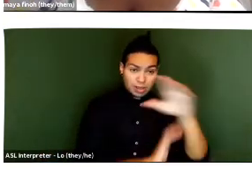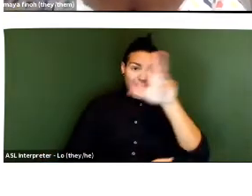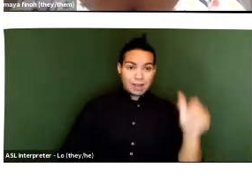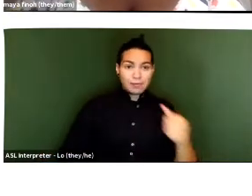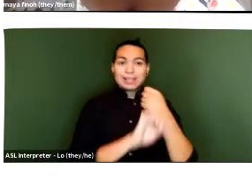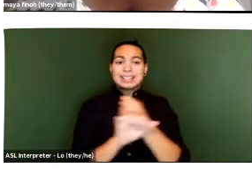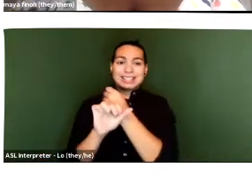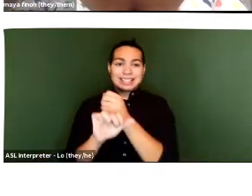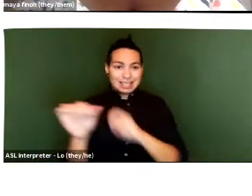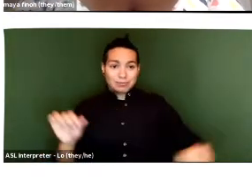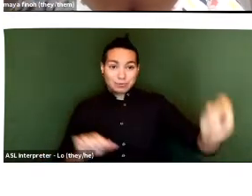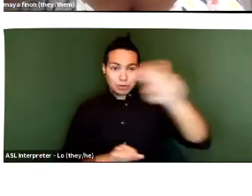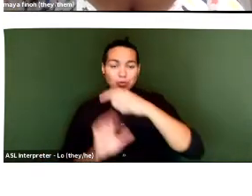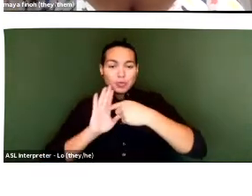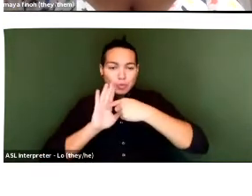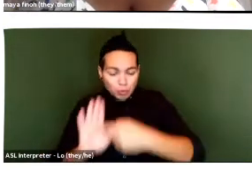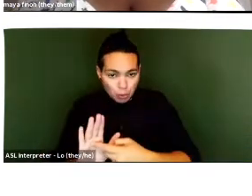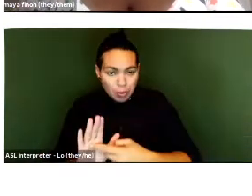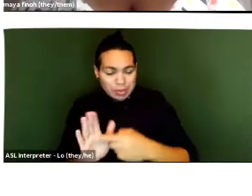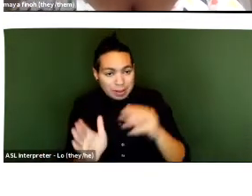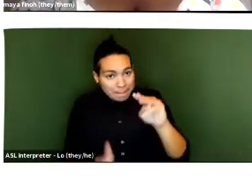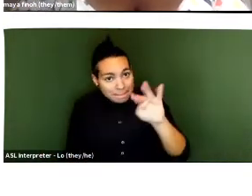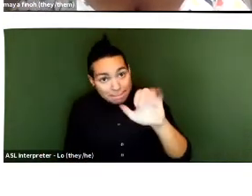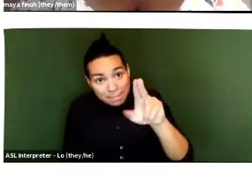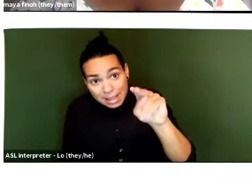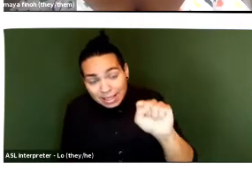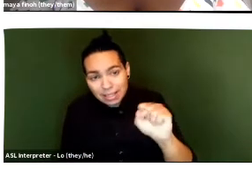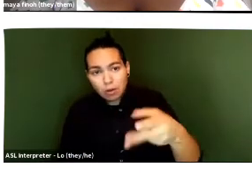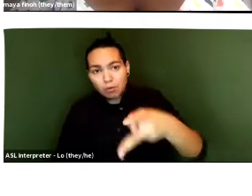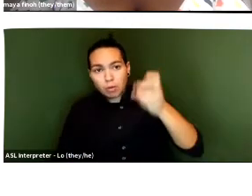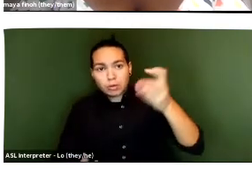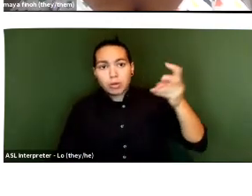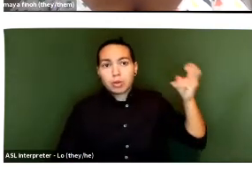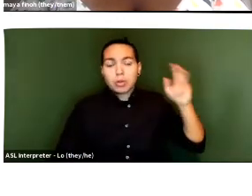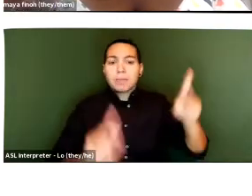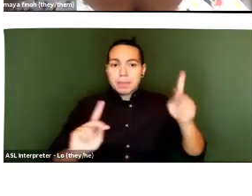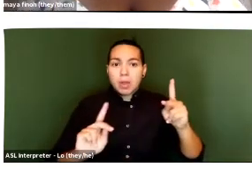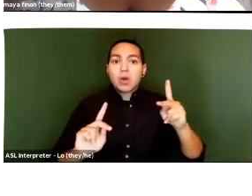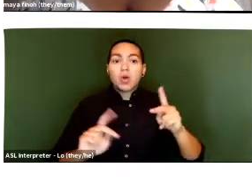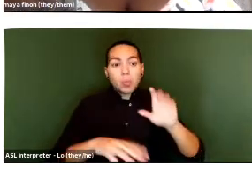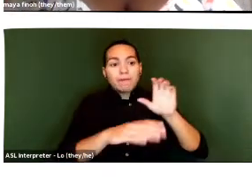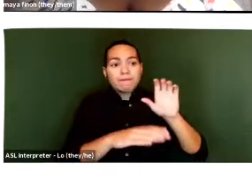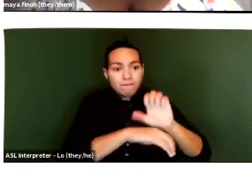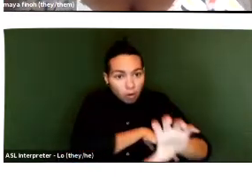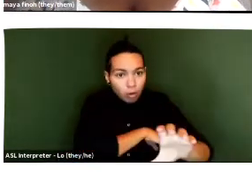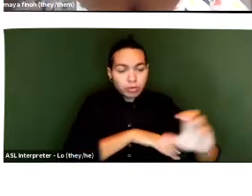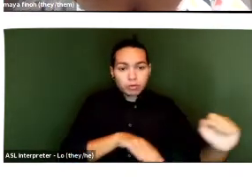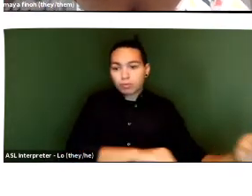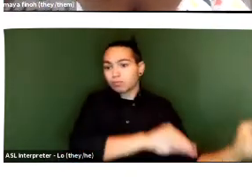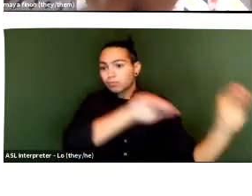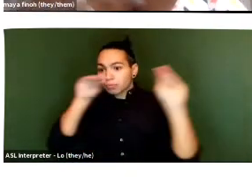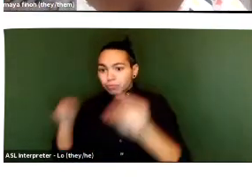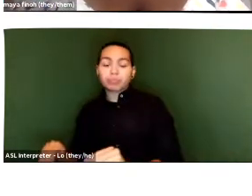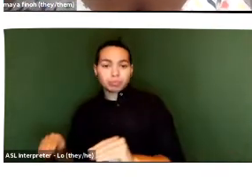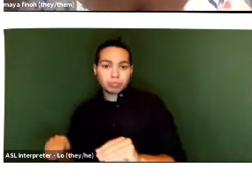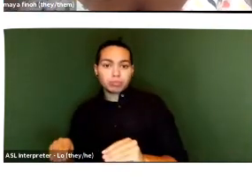sheer millions of stolen Africans who were forcibly displaced during this time period. Also, most people only think of